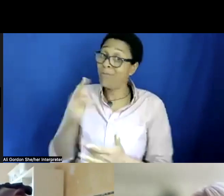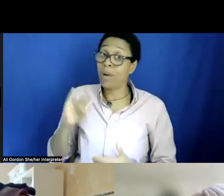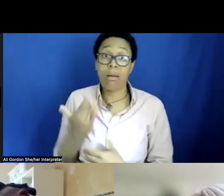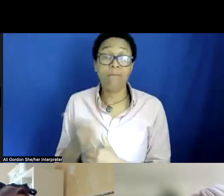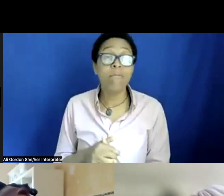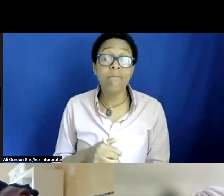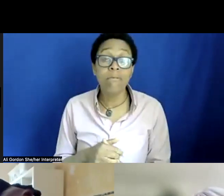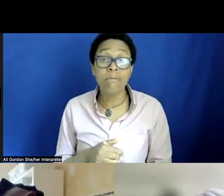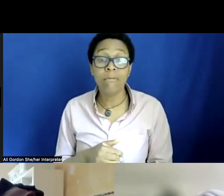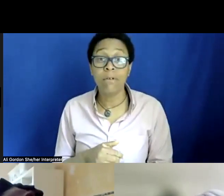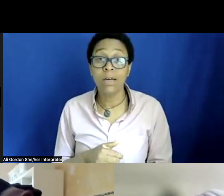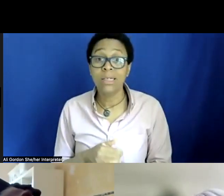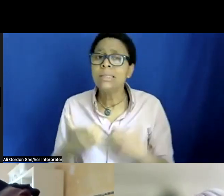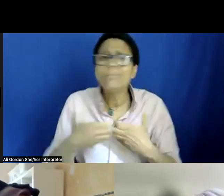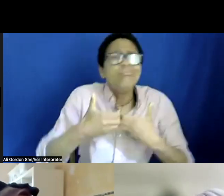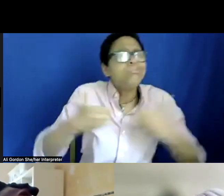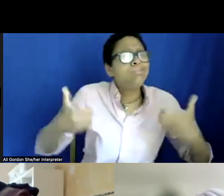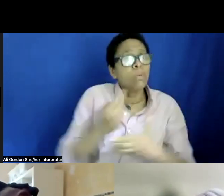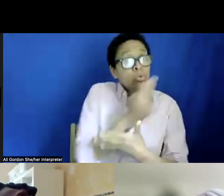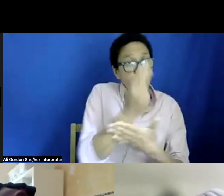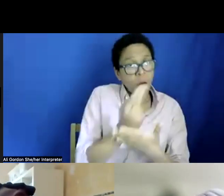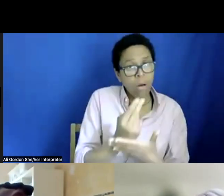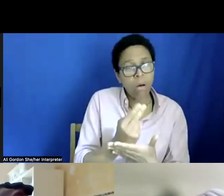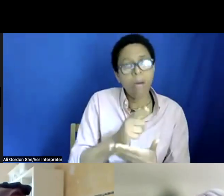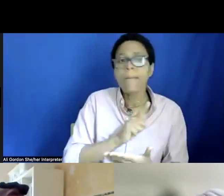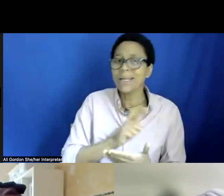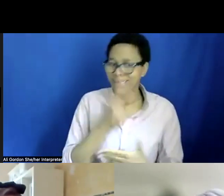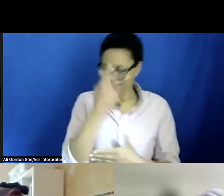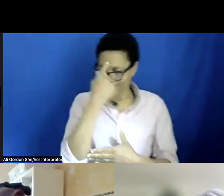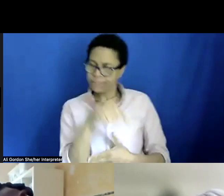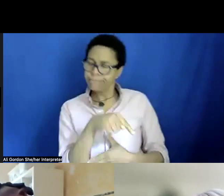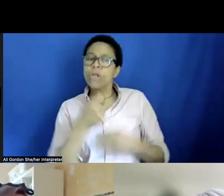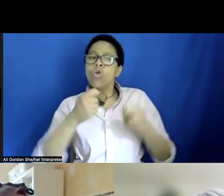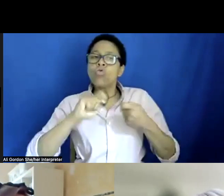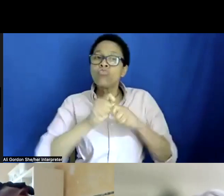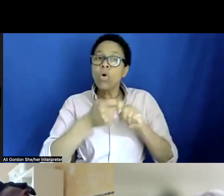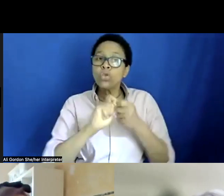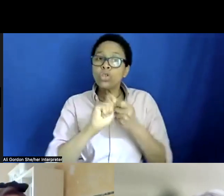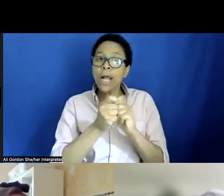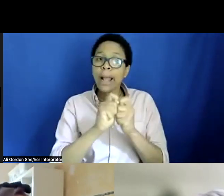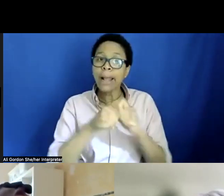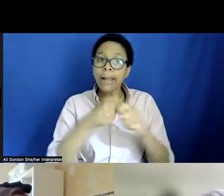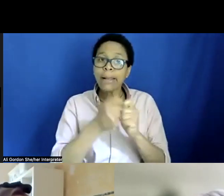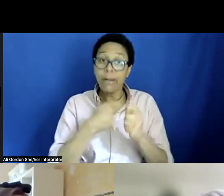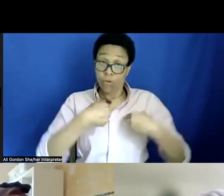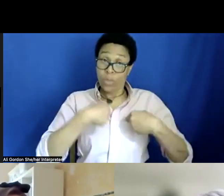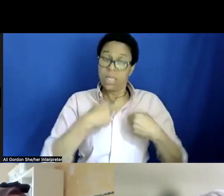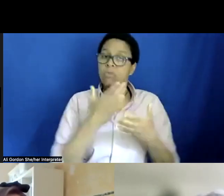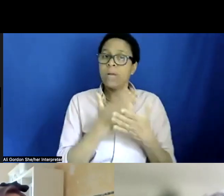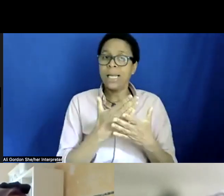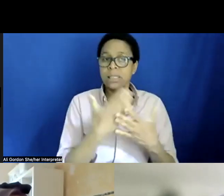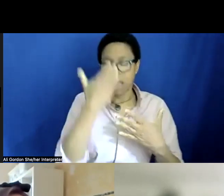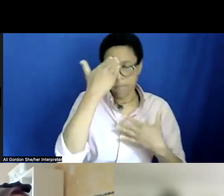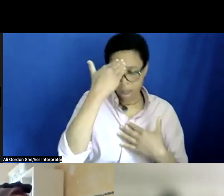it's a separate practice to my artwork, because I see it as something that's quite mindful, and I also create lots of things that I have no need for,